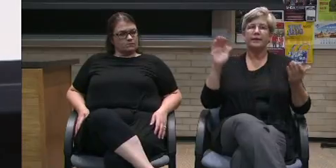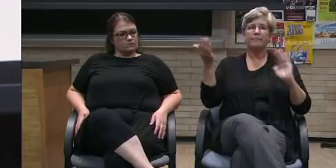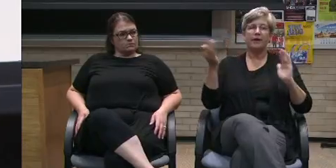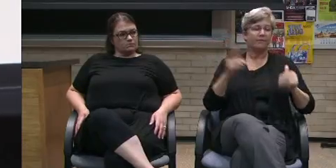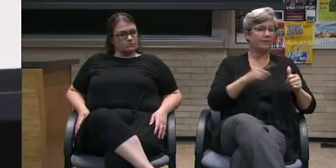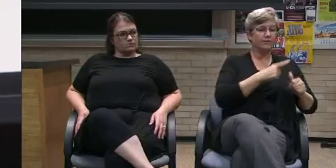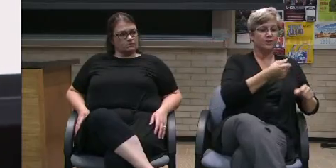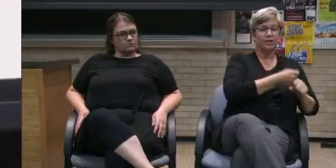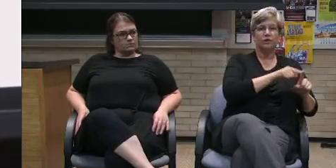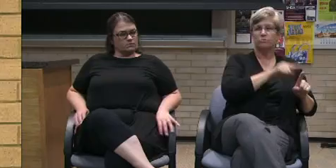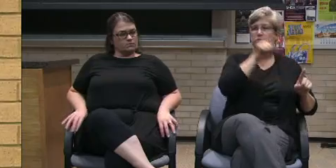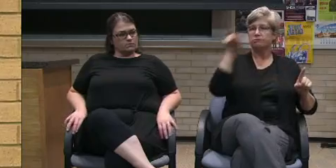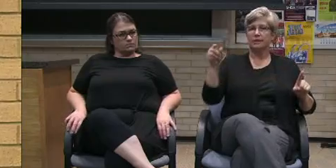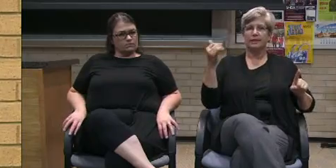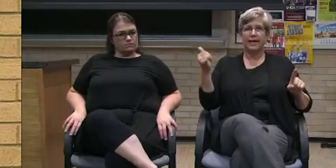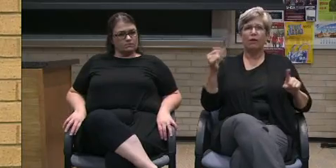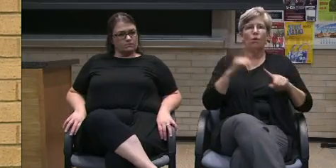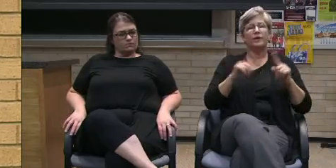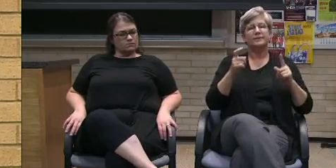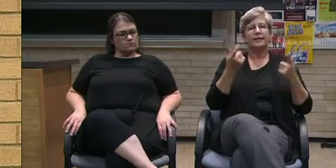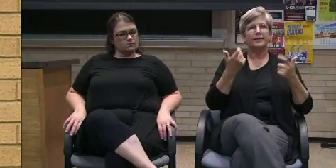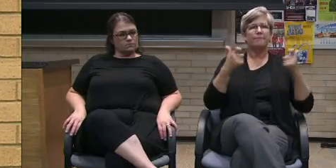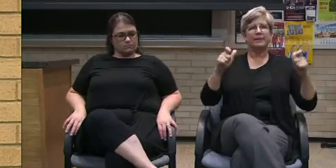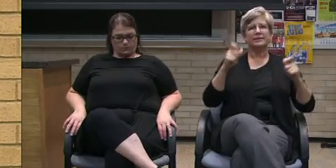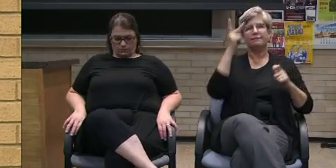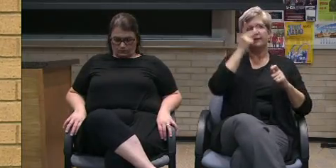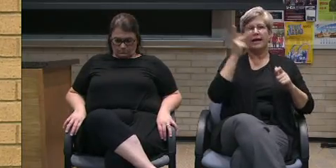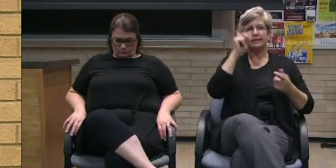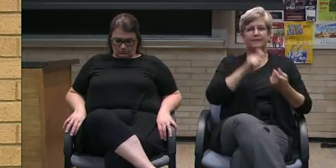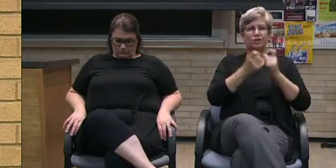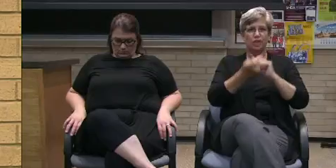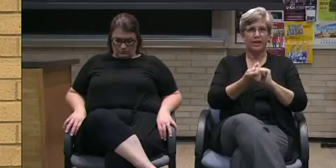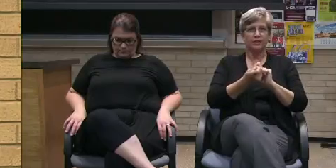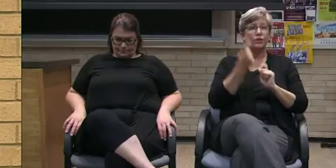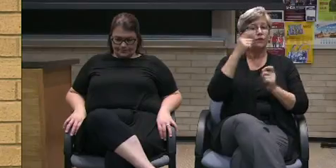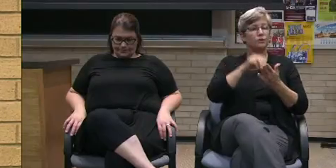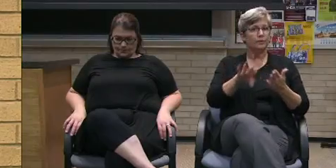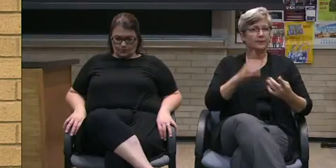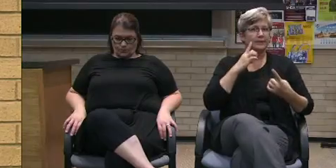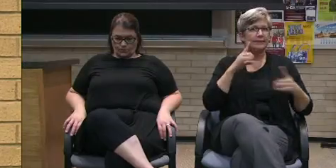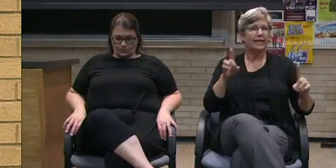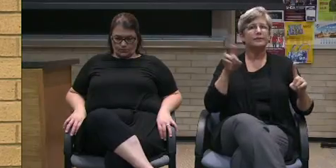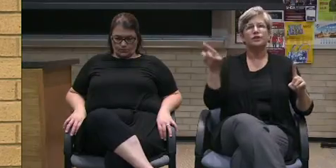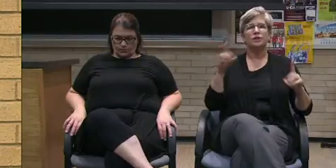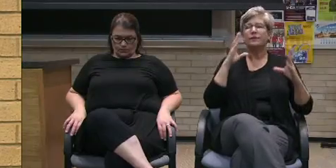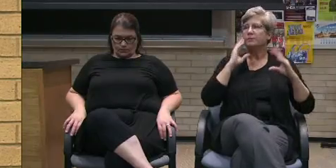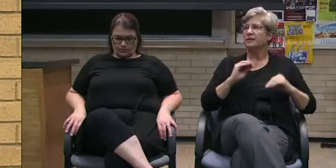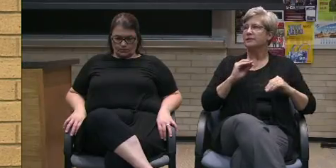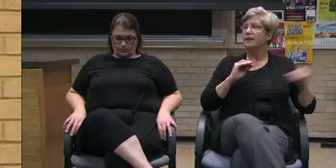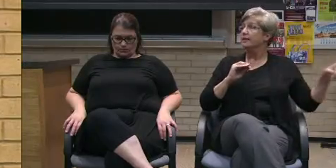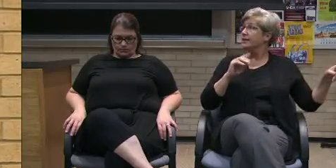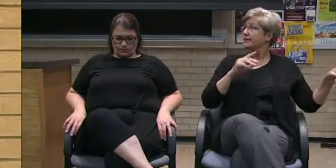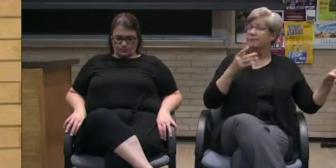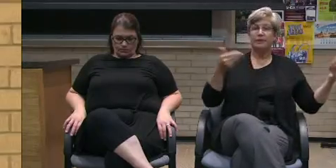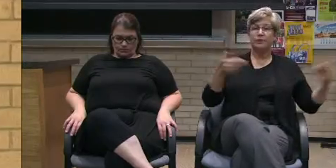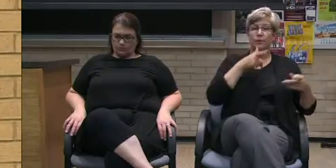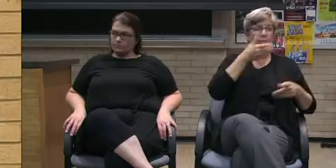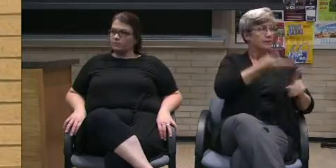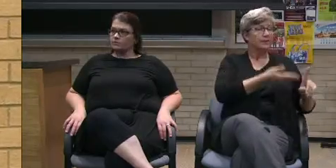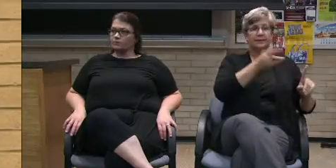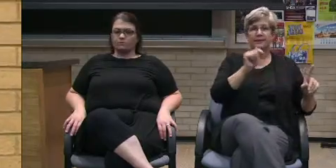greatest philosophy change in regards to student success that you think that you've come about? And this is TK. This is the president